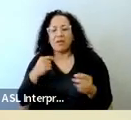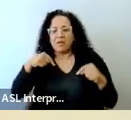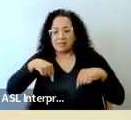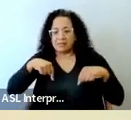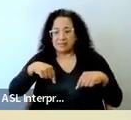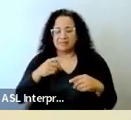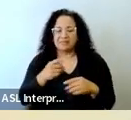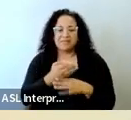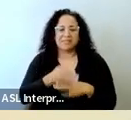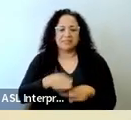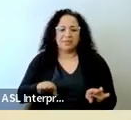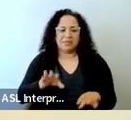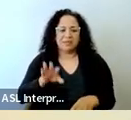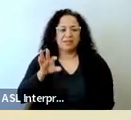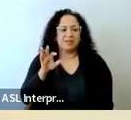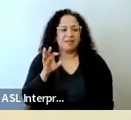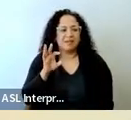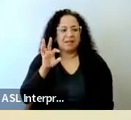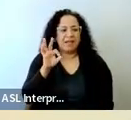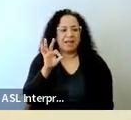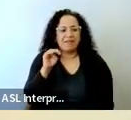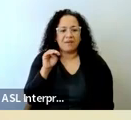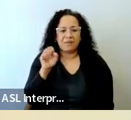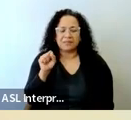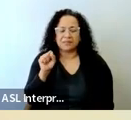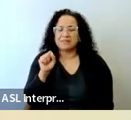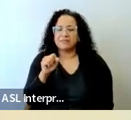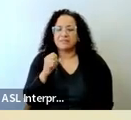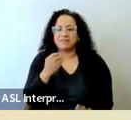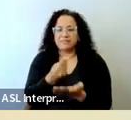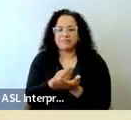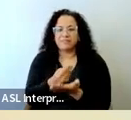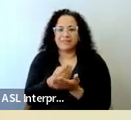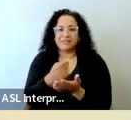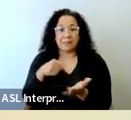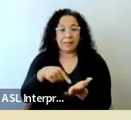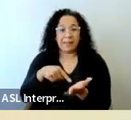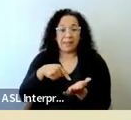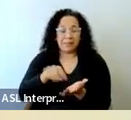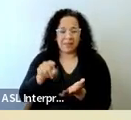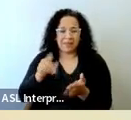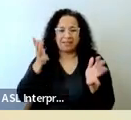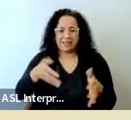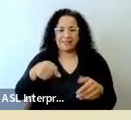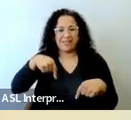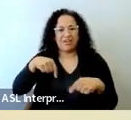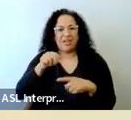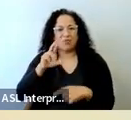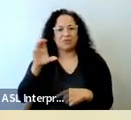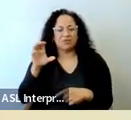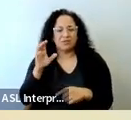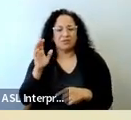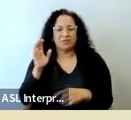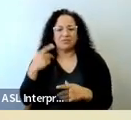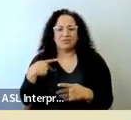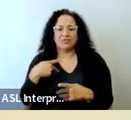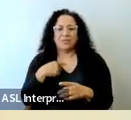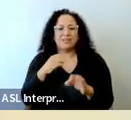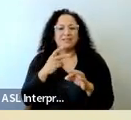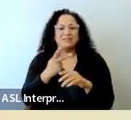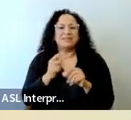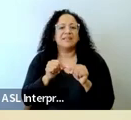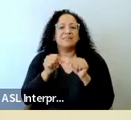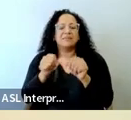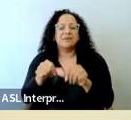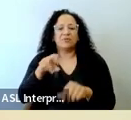FMS, the fiscal intermediary. We actually kept the bill paying at the regional center. So that function of just paying for services, we just continued to do that at the